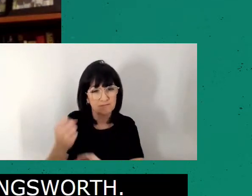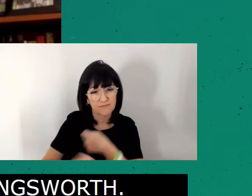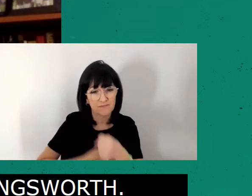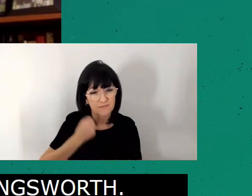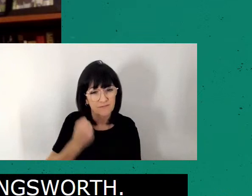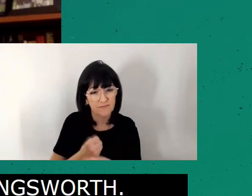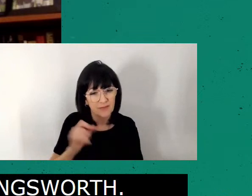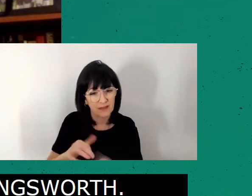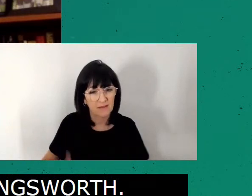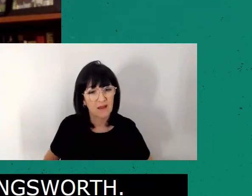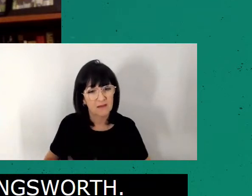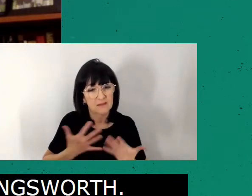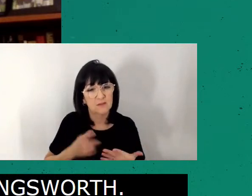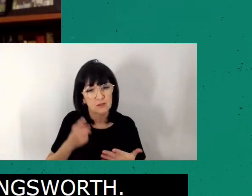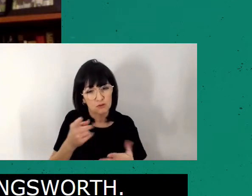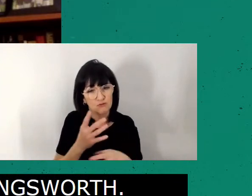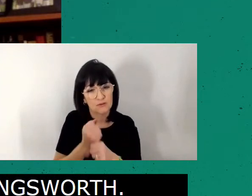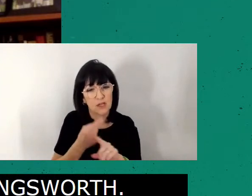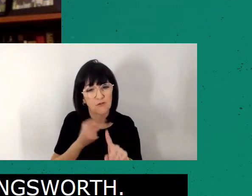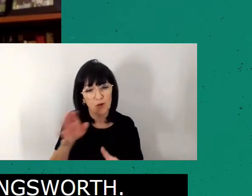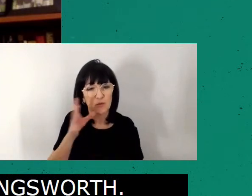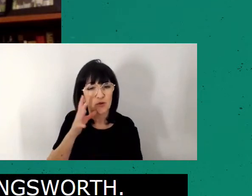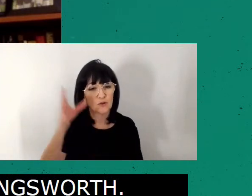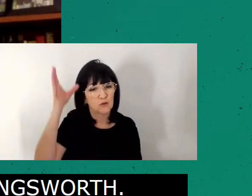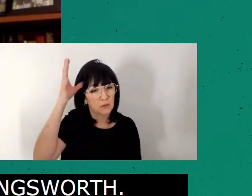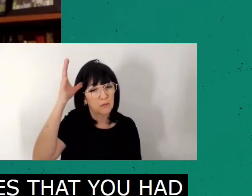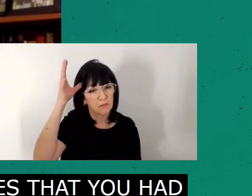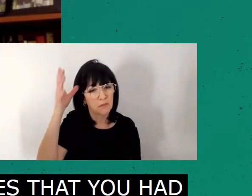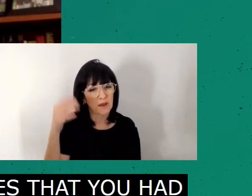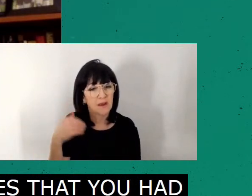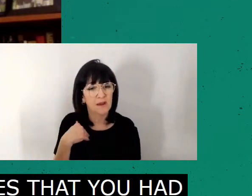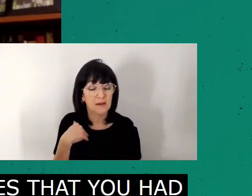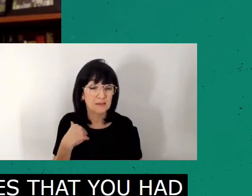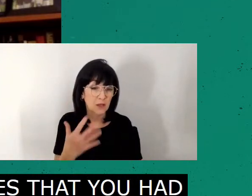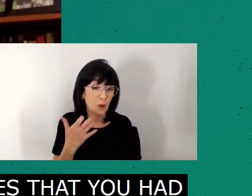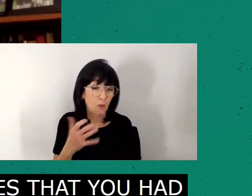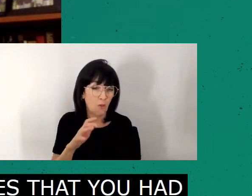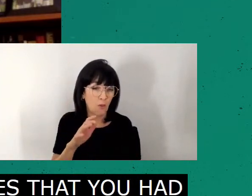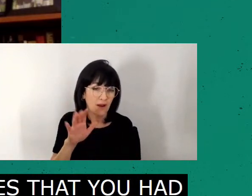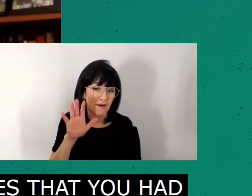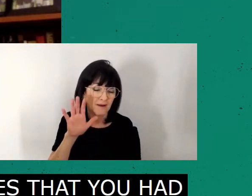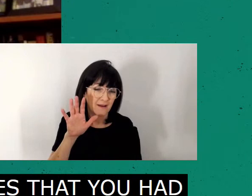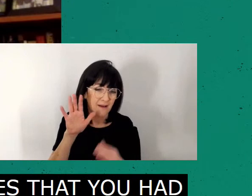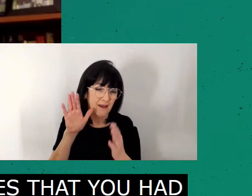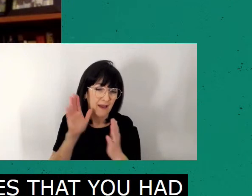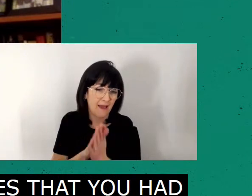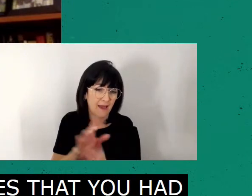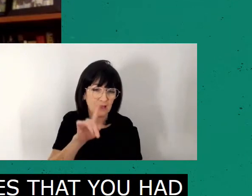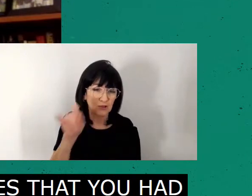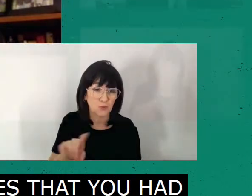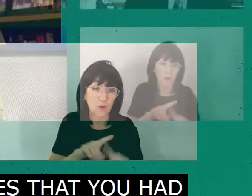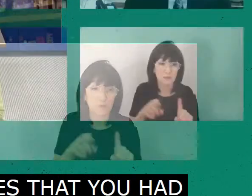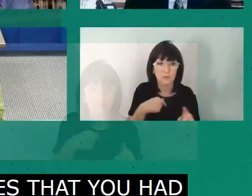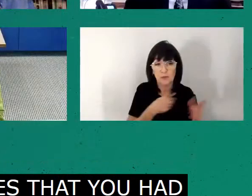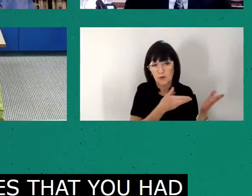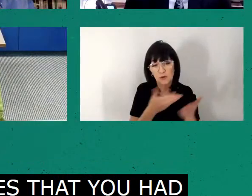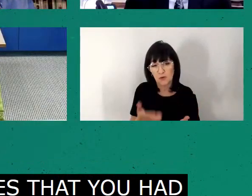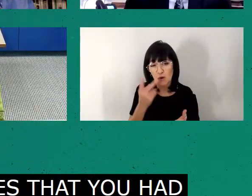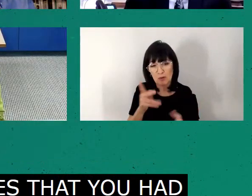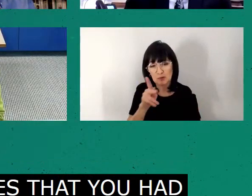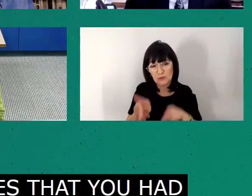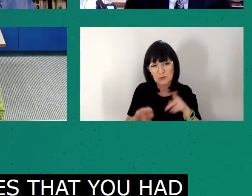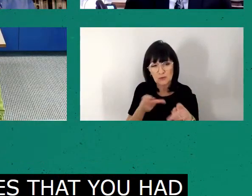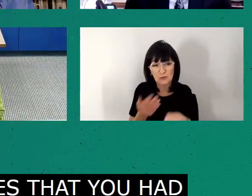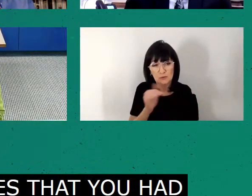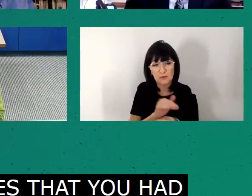from your parents. I would ask a question there, but we have two folks that we've brought with us tonight,